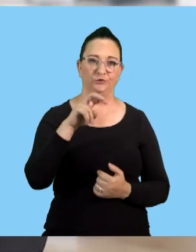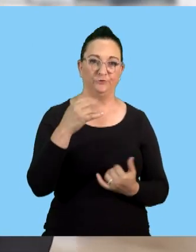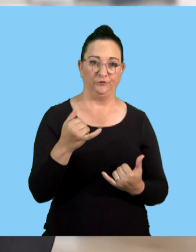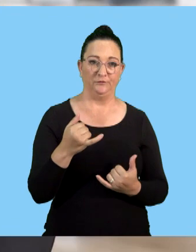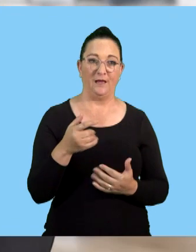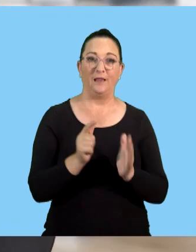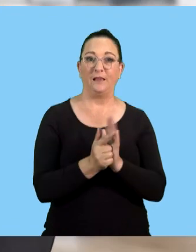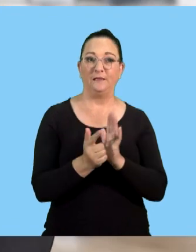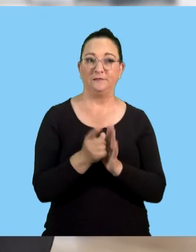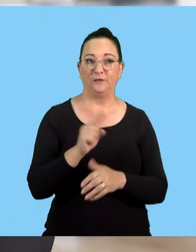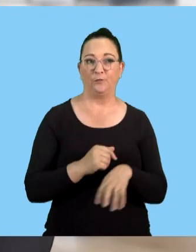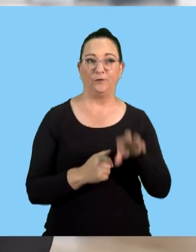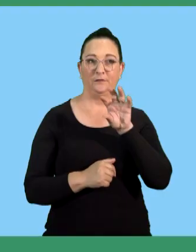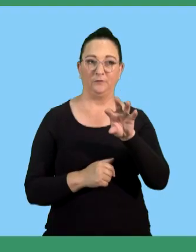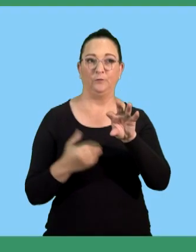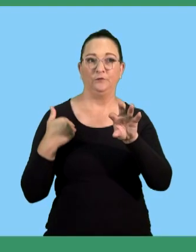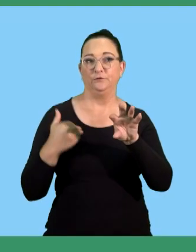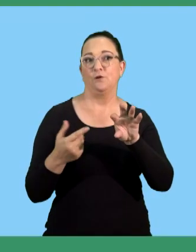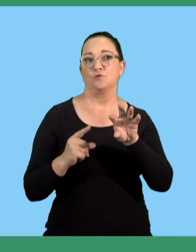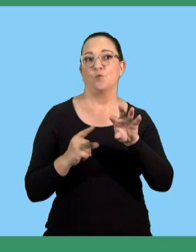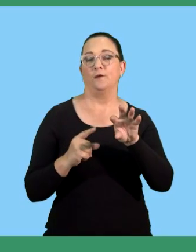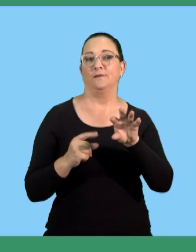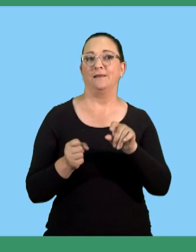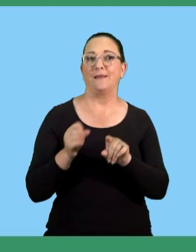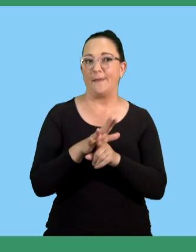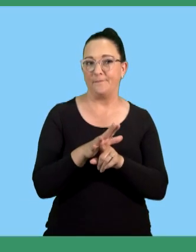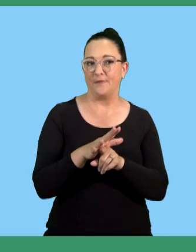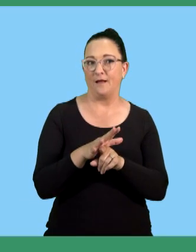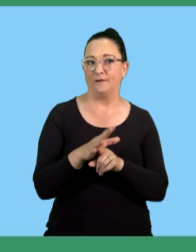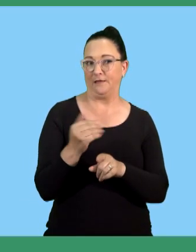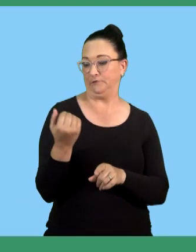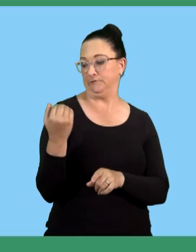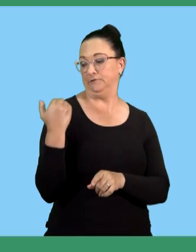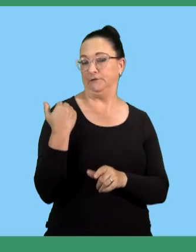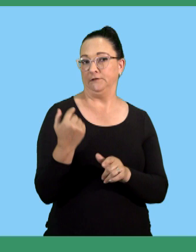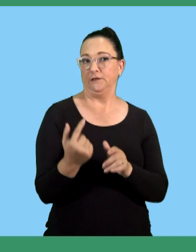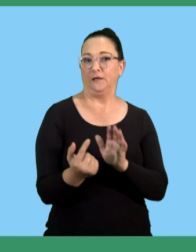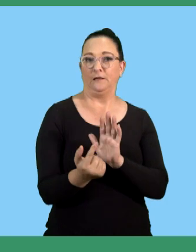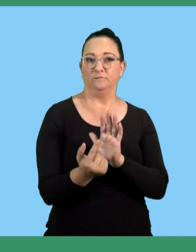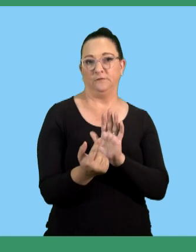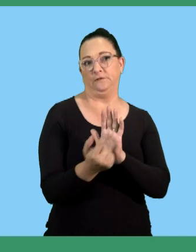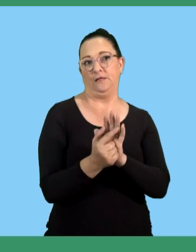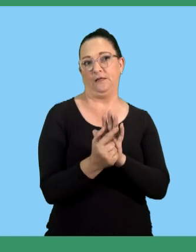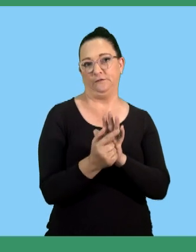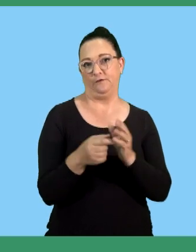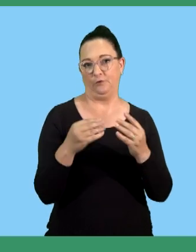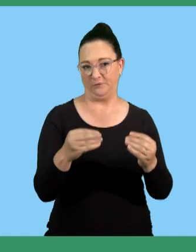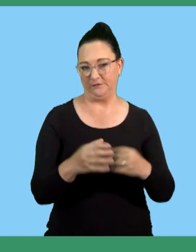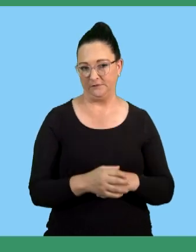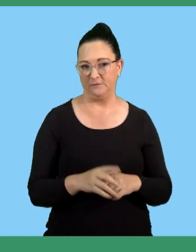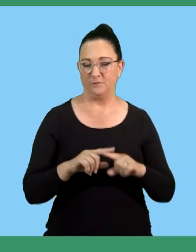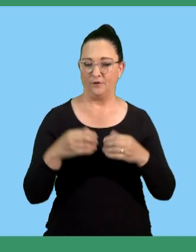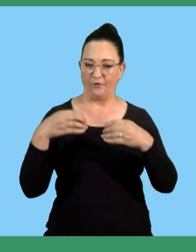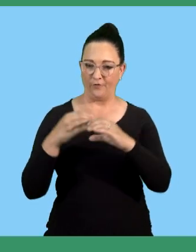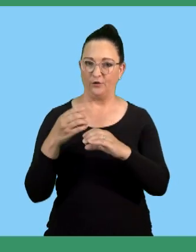our journey for today's lesson. So as stated, it's the impact, we're discussing the impact on recent legislation. And these